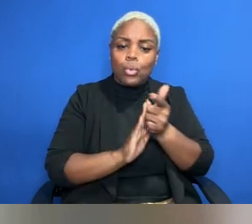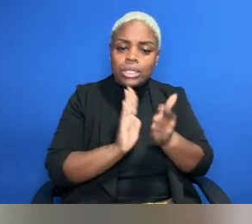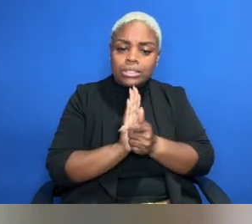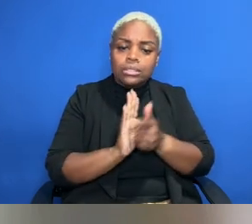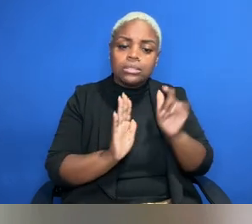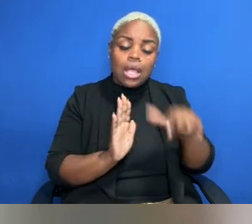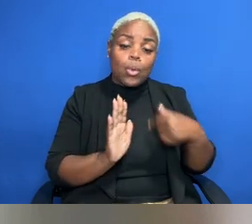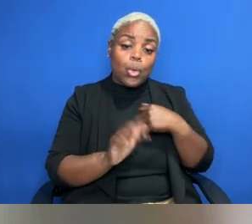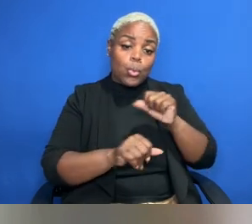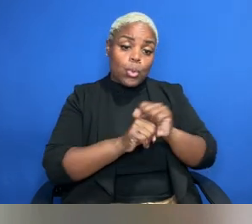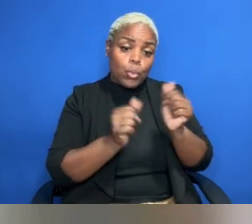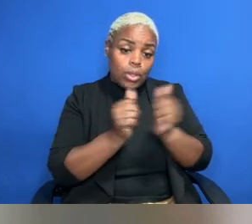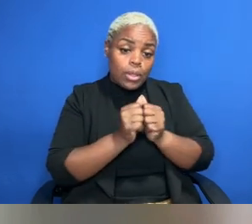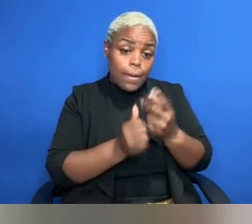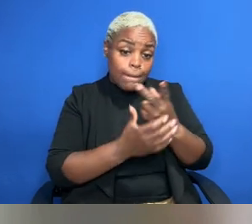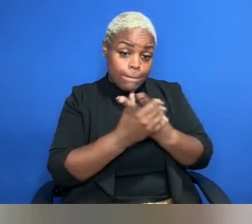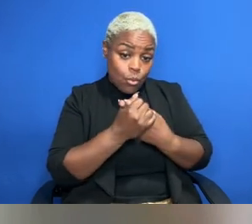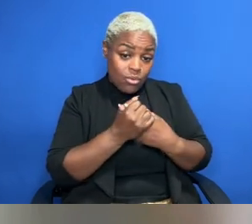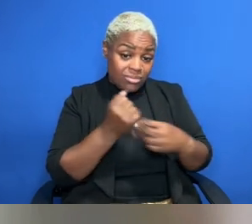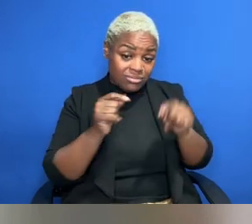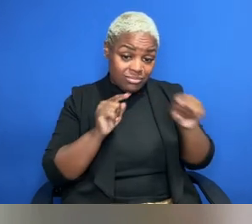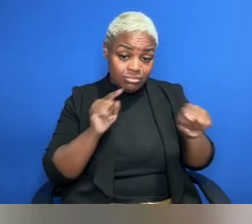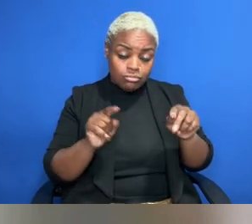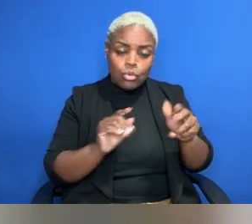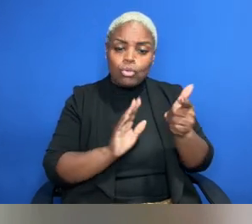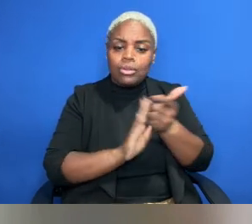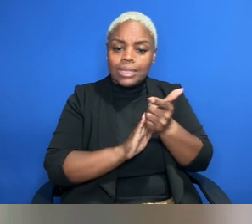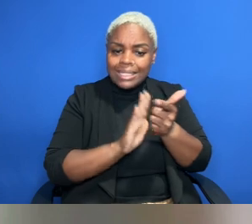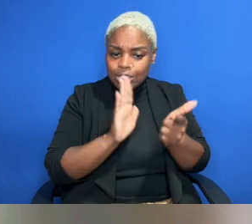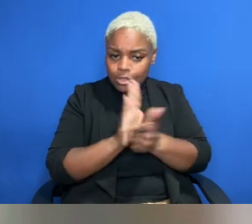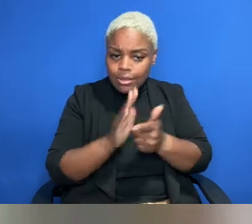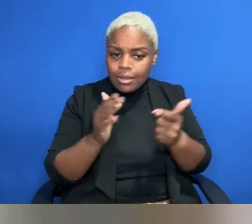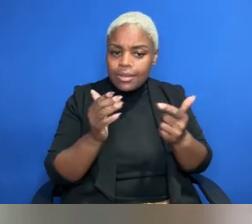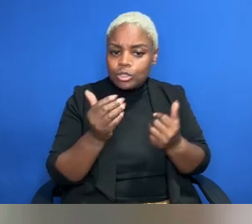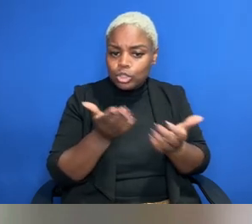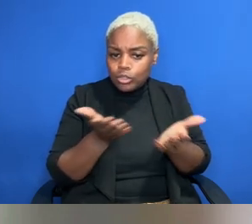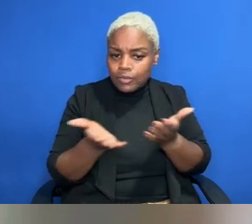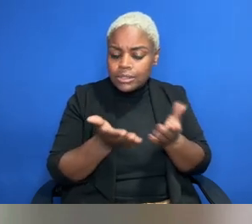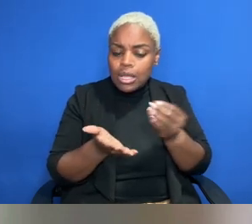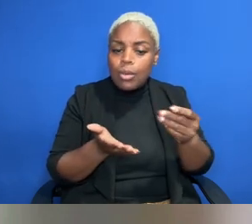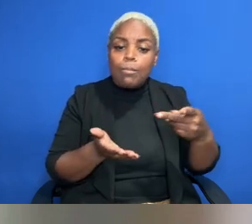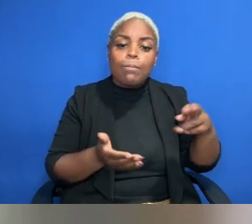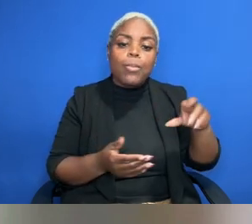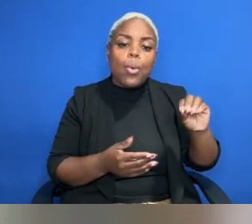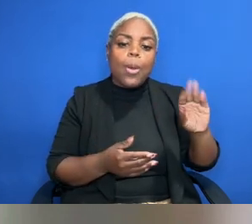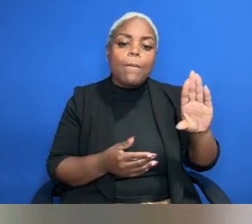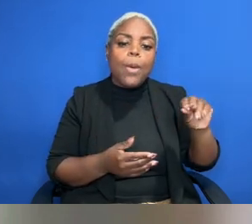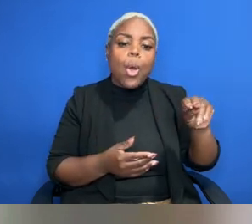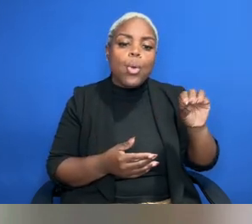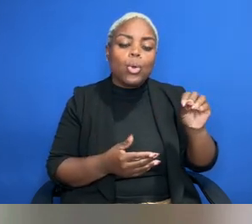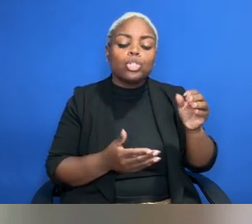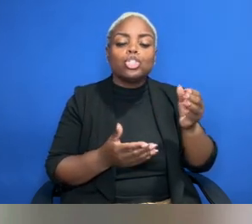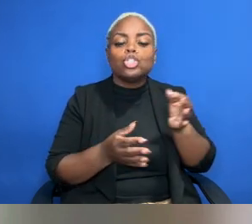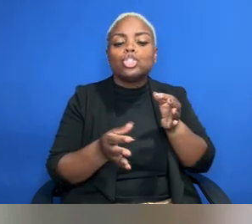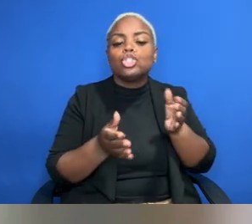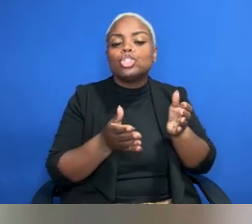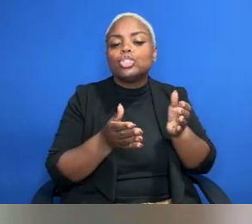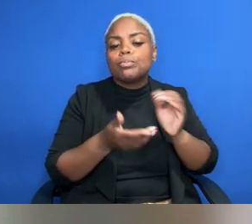mass of attorneys that we work with, both those that are in legal services, but also